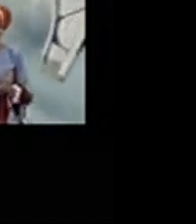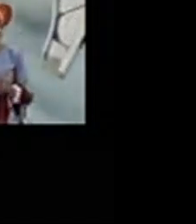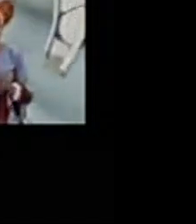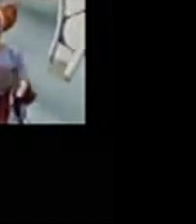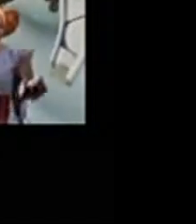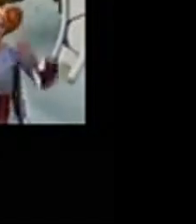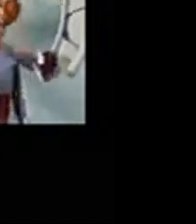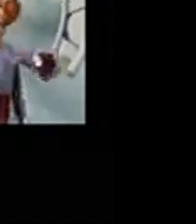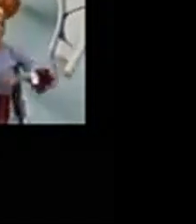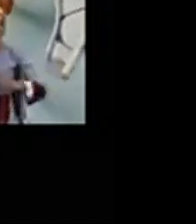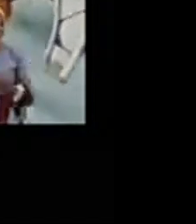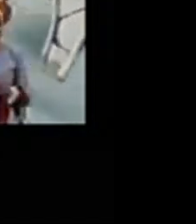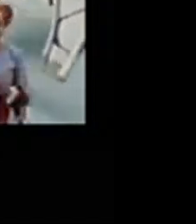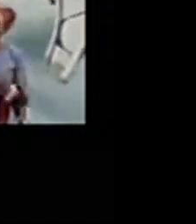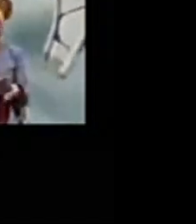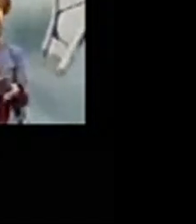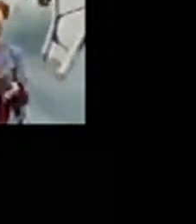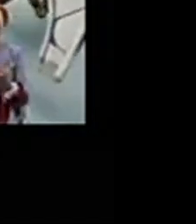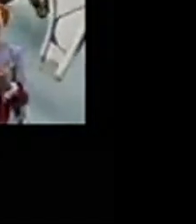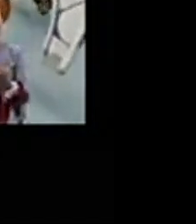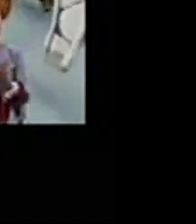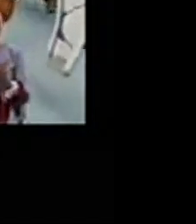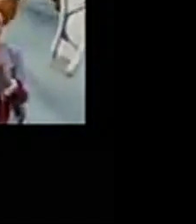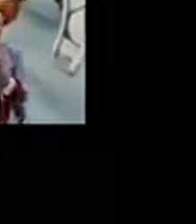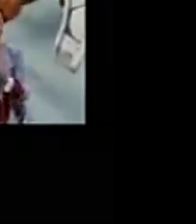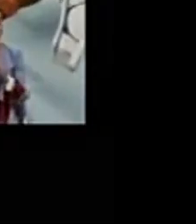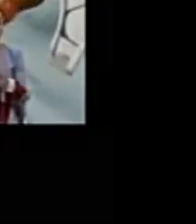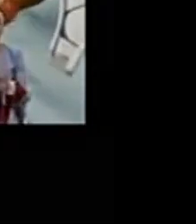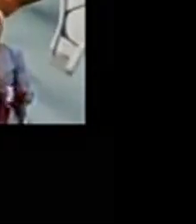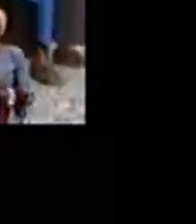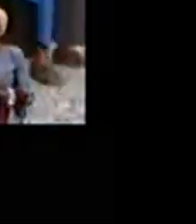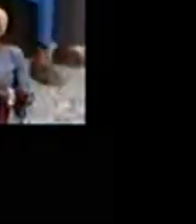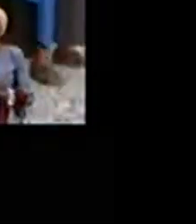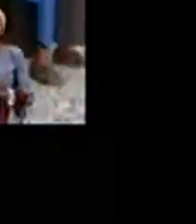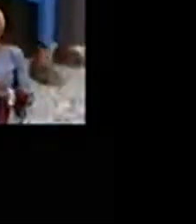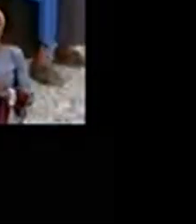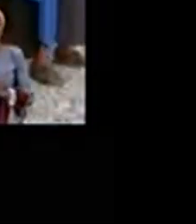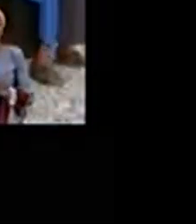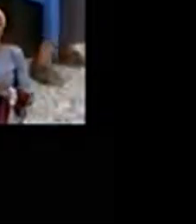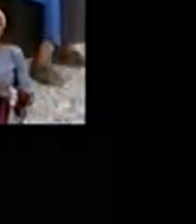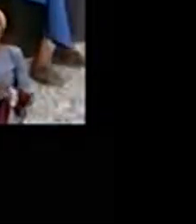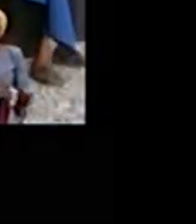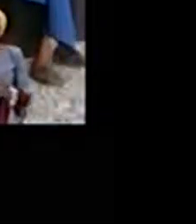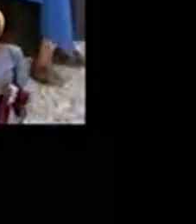dressed in his righteousness foreign